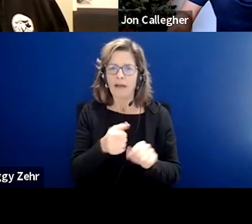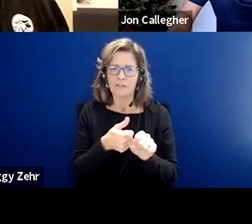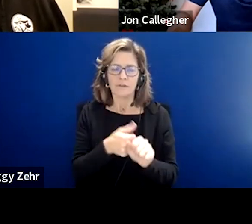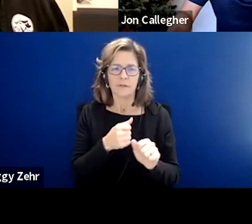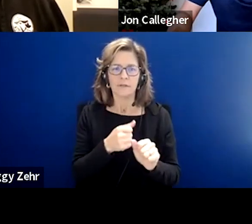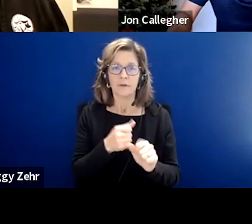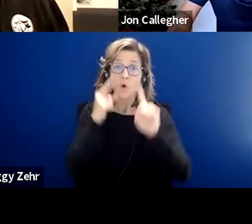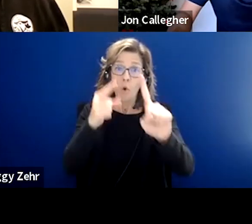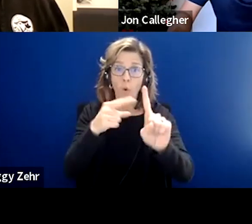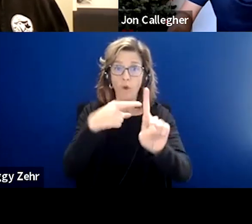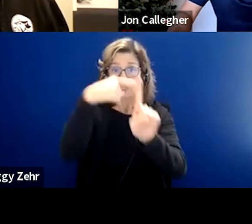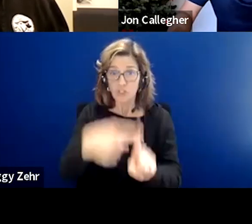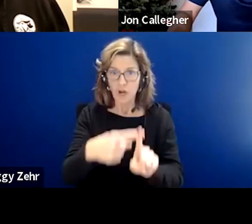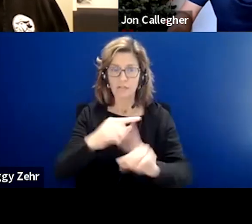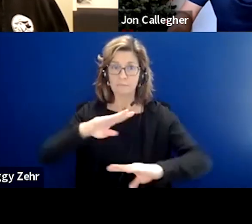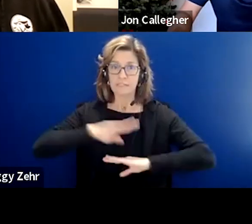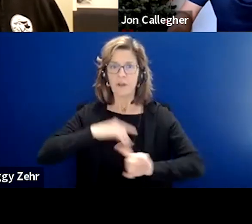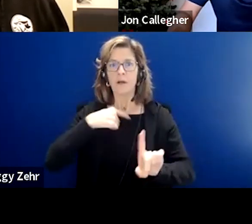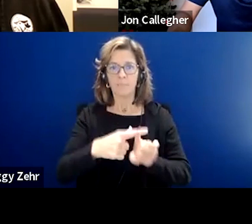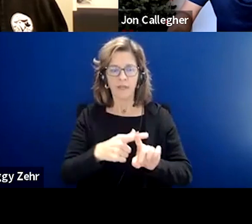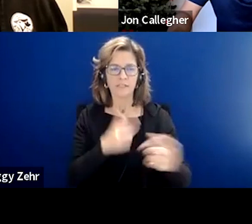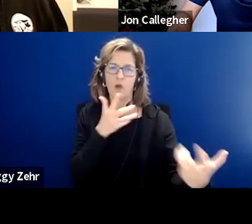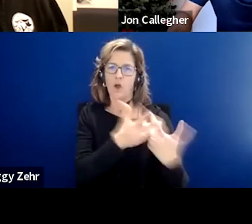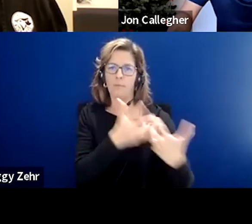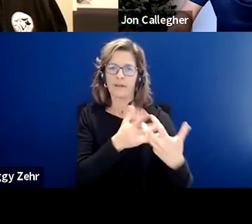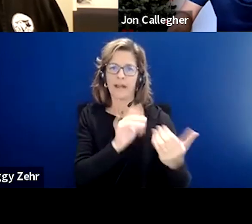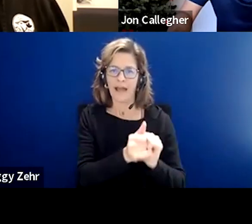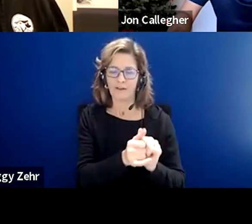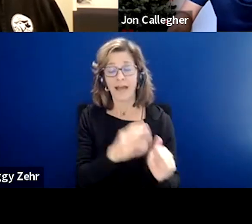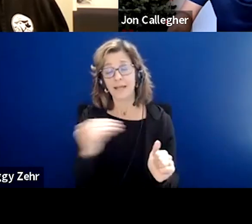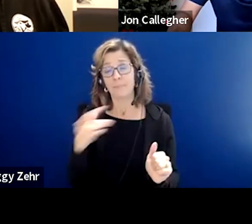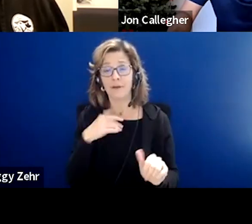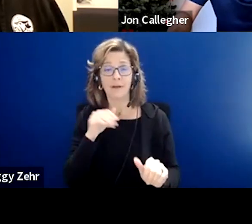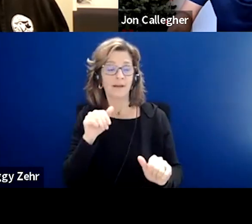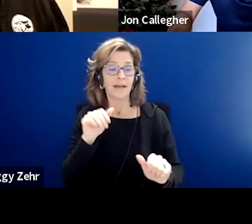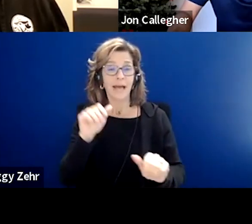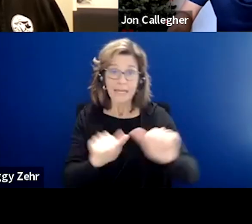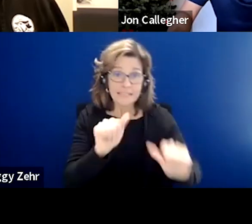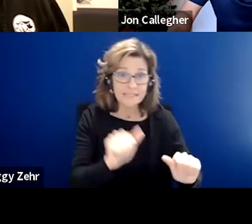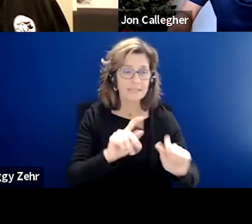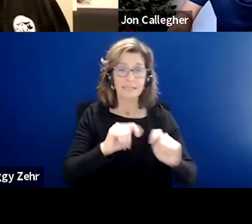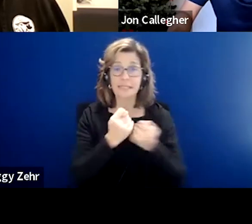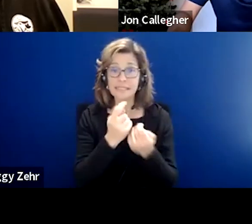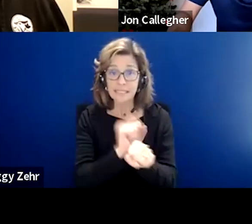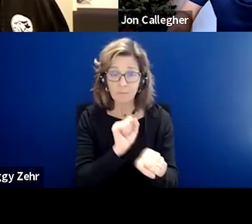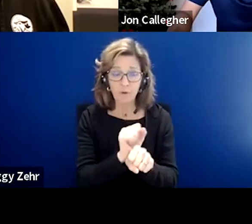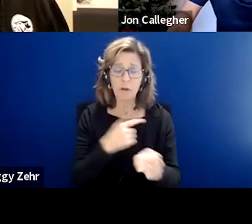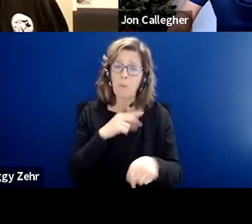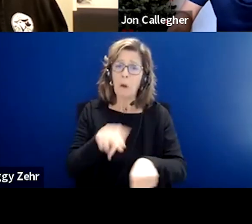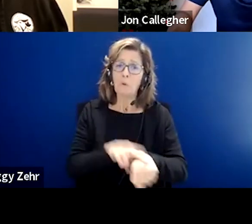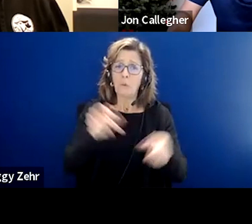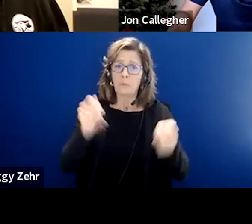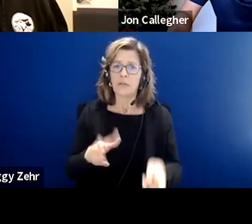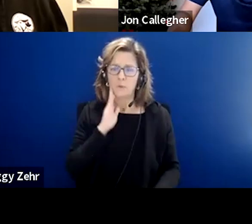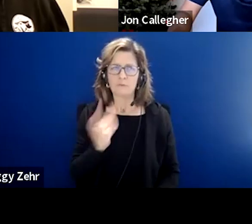individual. And when we're often assessed and we work in teams so much, I think it's normal that feeling might crop up, but it